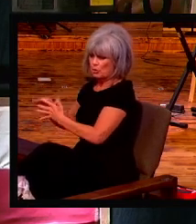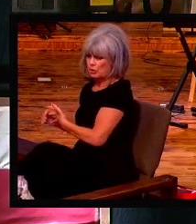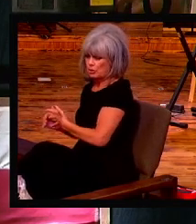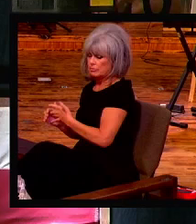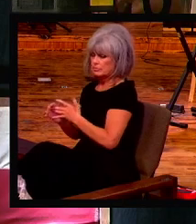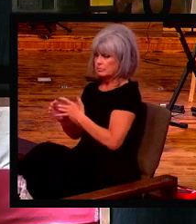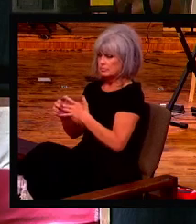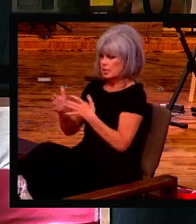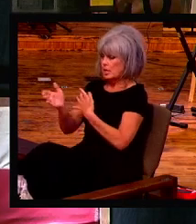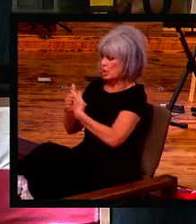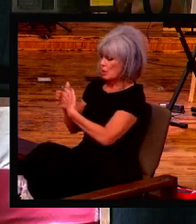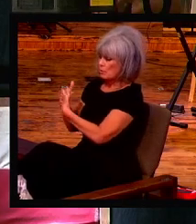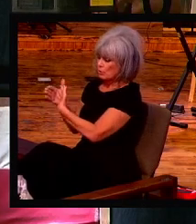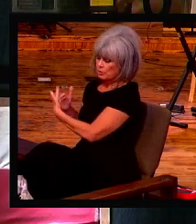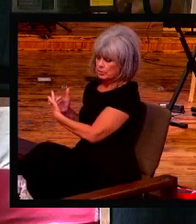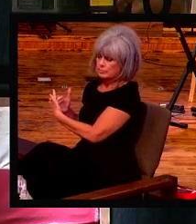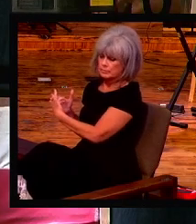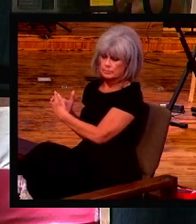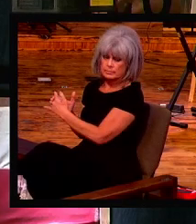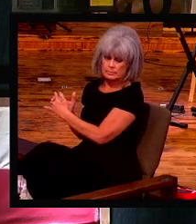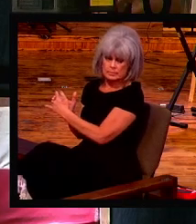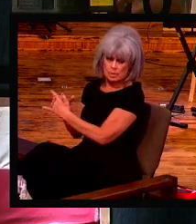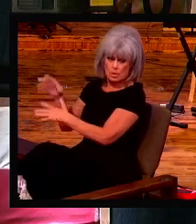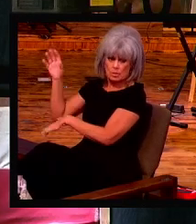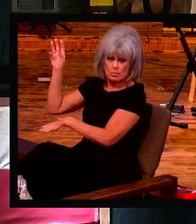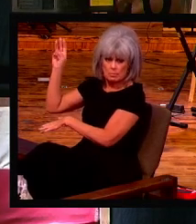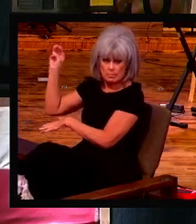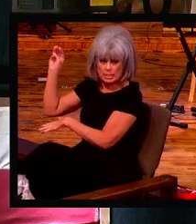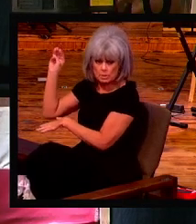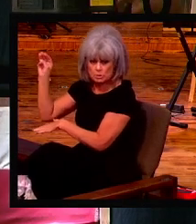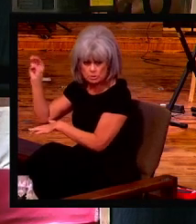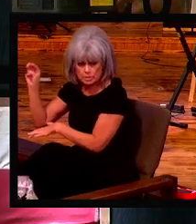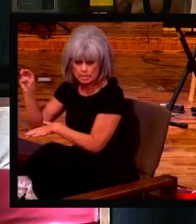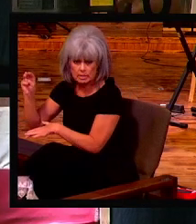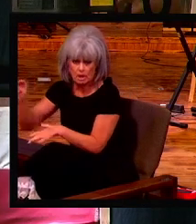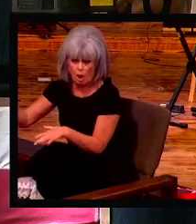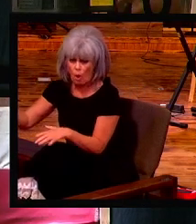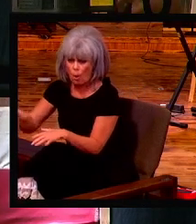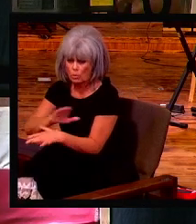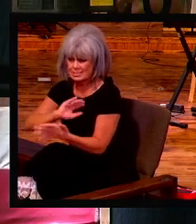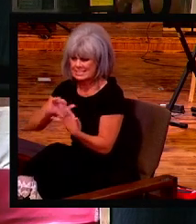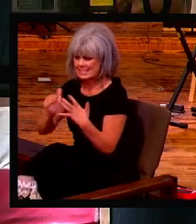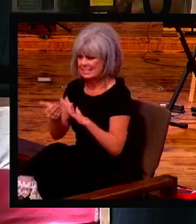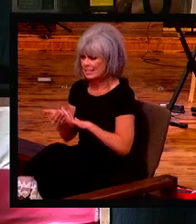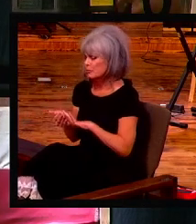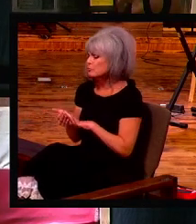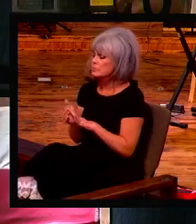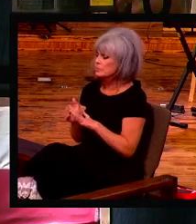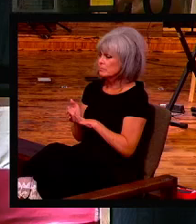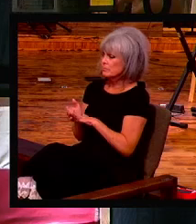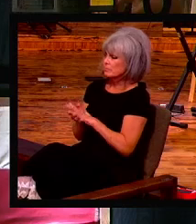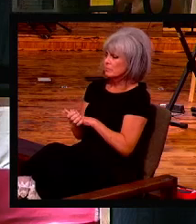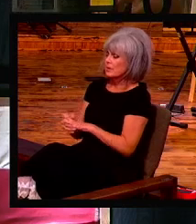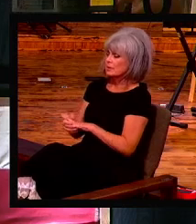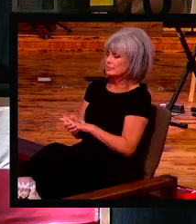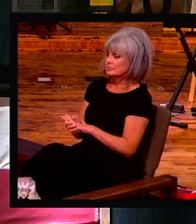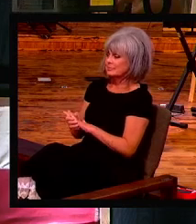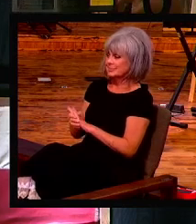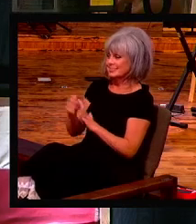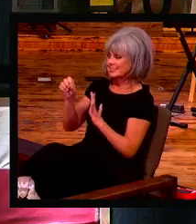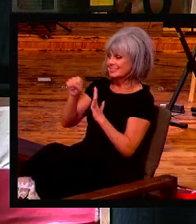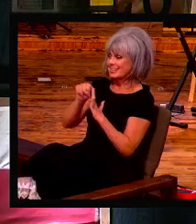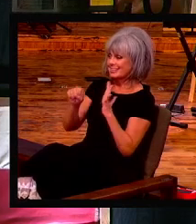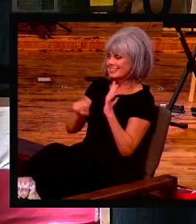community, a ministry, a whole city. The state of Texas, y'all. Amen.